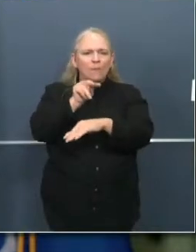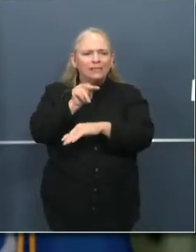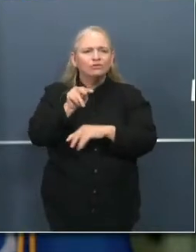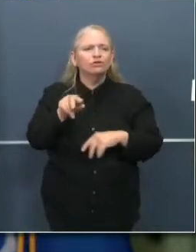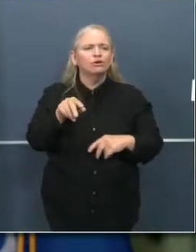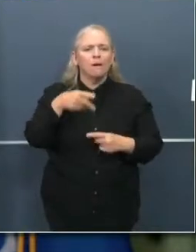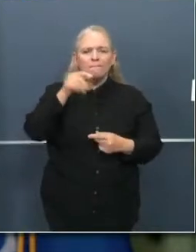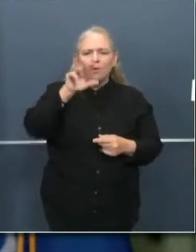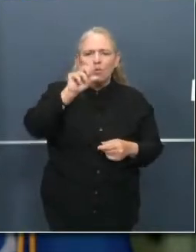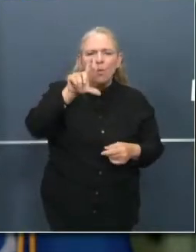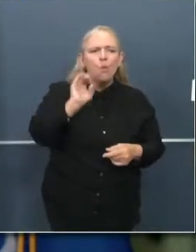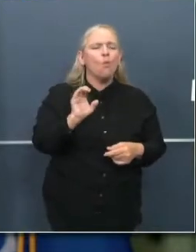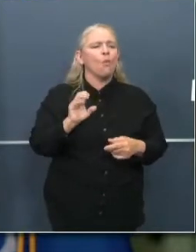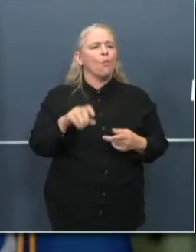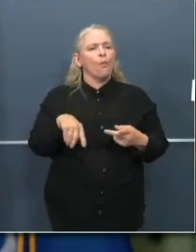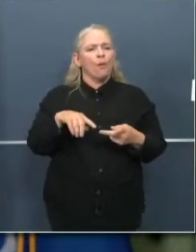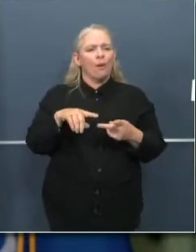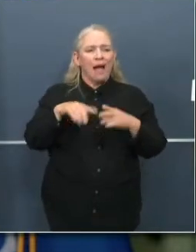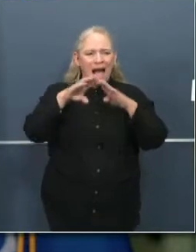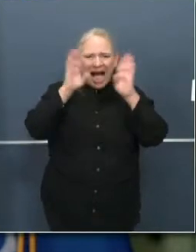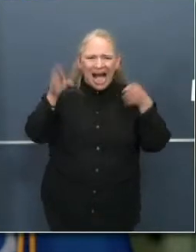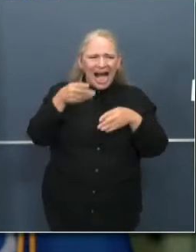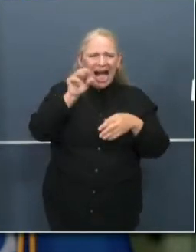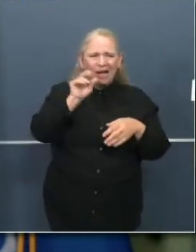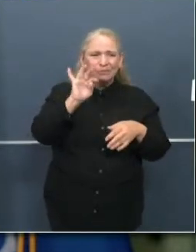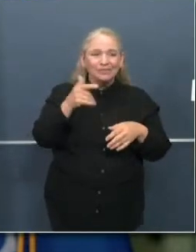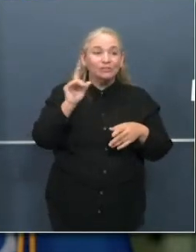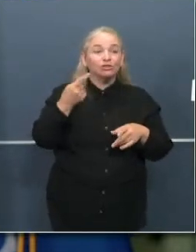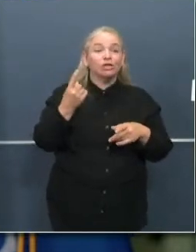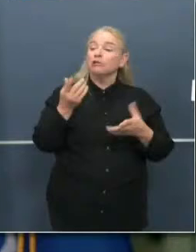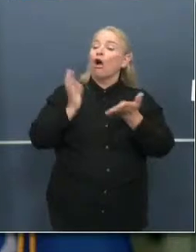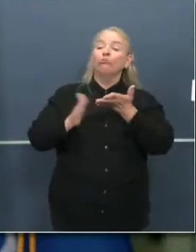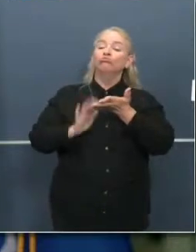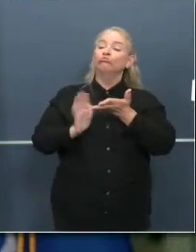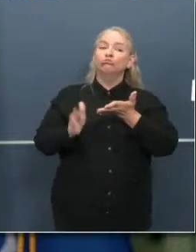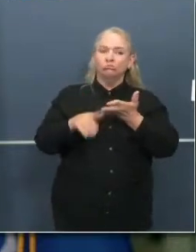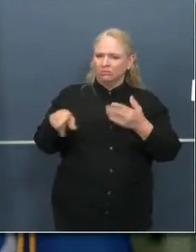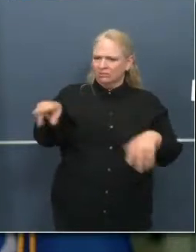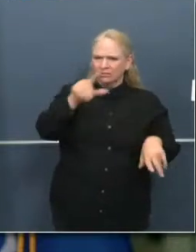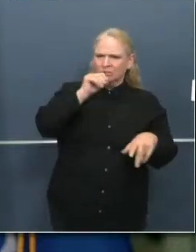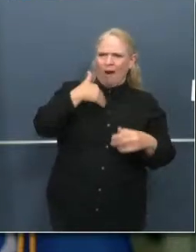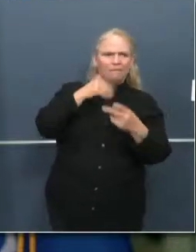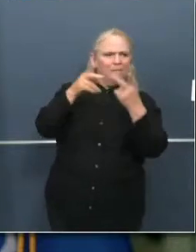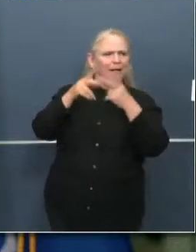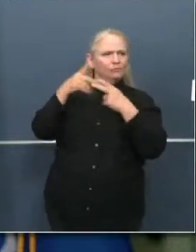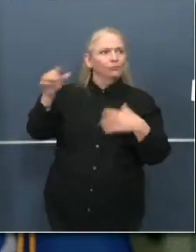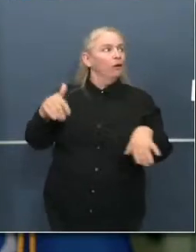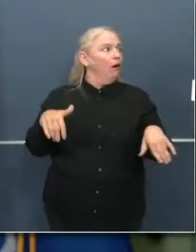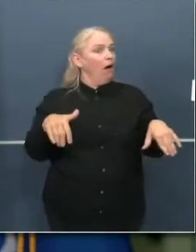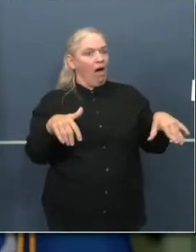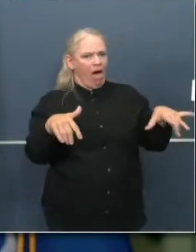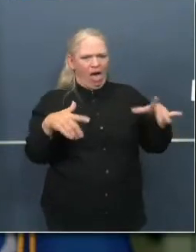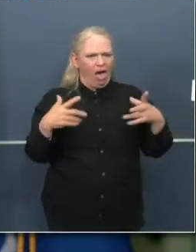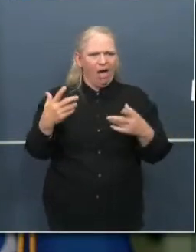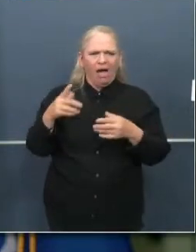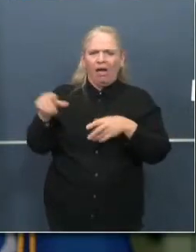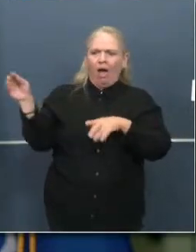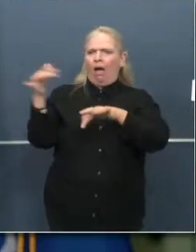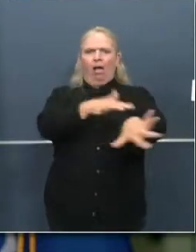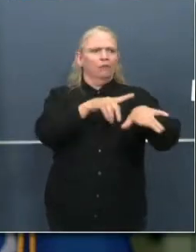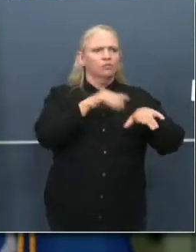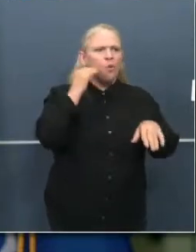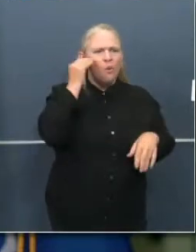homeless shelters. We've got to make sure that we responsibly move people out, but with a deep sense of